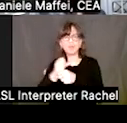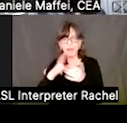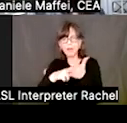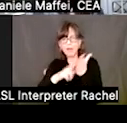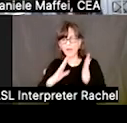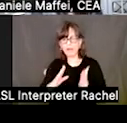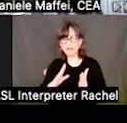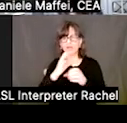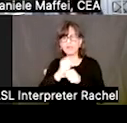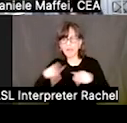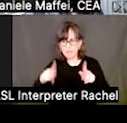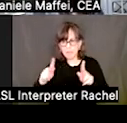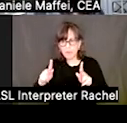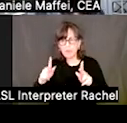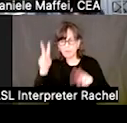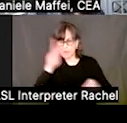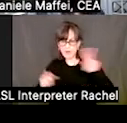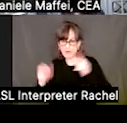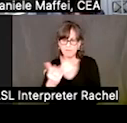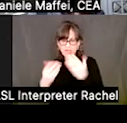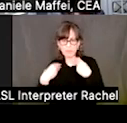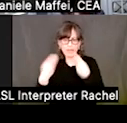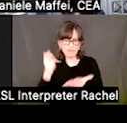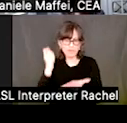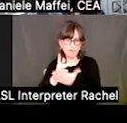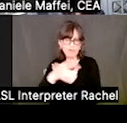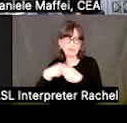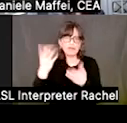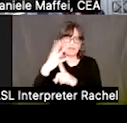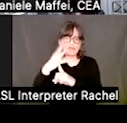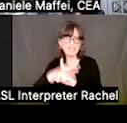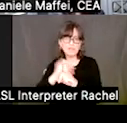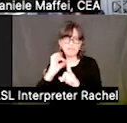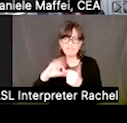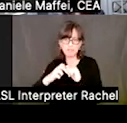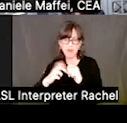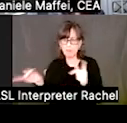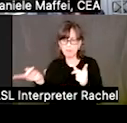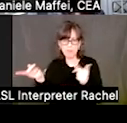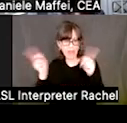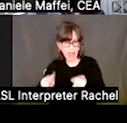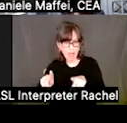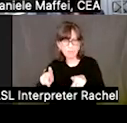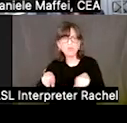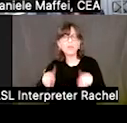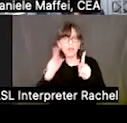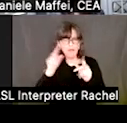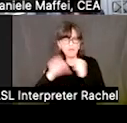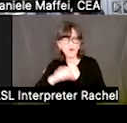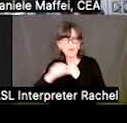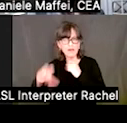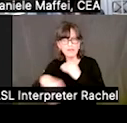permit. Then we look at all that stuff. If we give you the go ahead. We give you 6 months. If there's a problem, we absolutely allow for extensions.